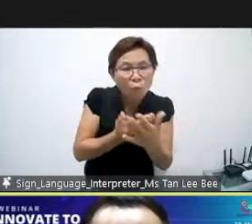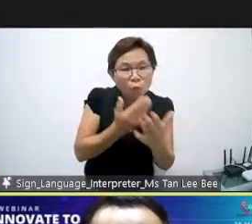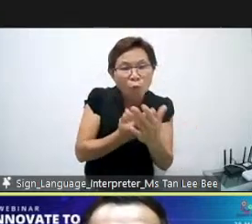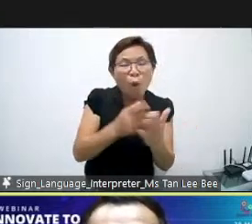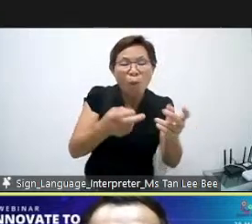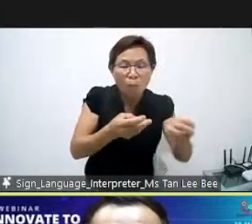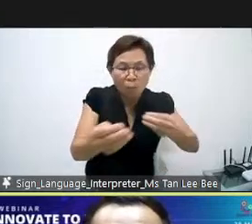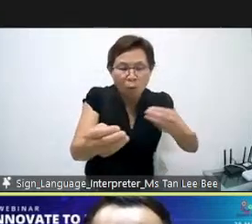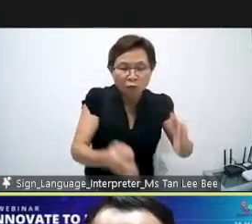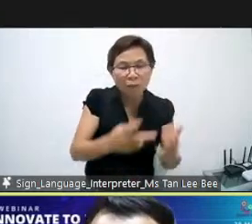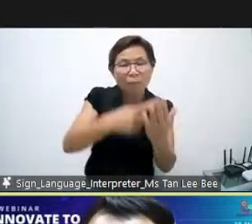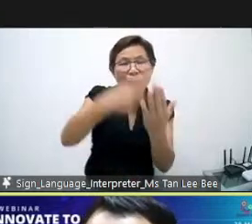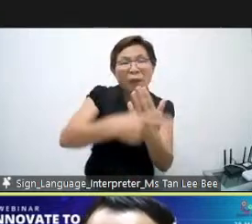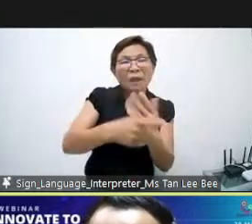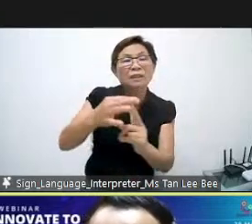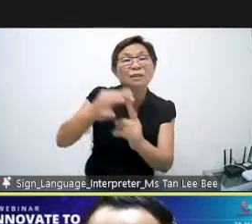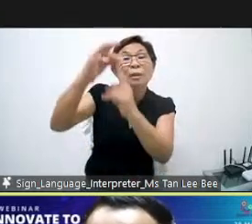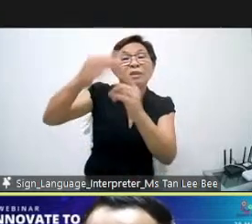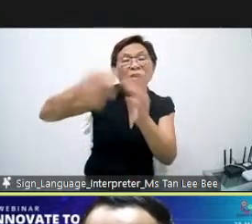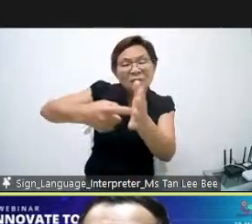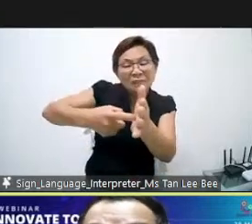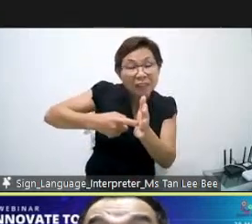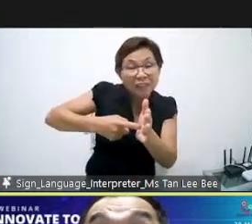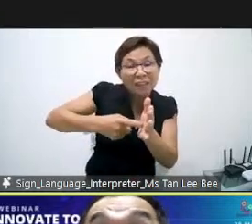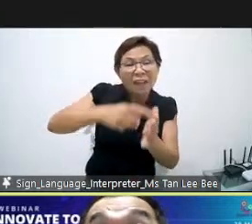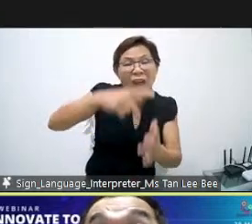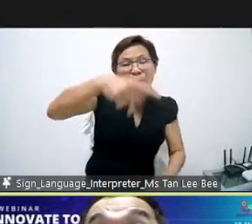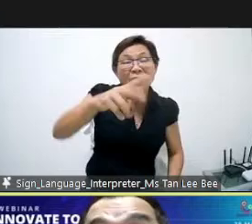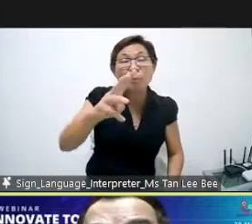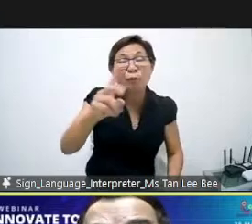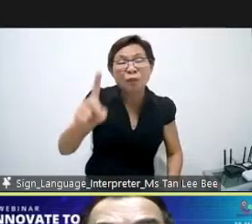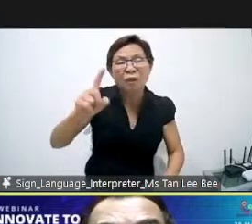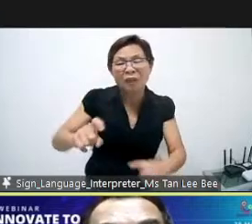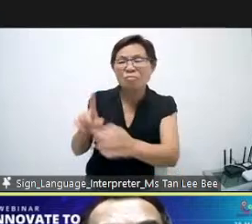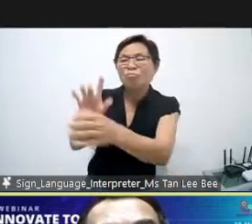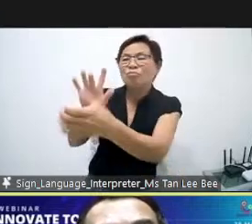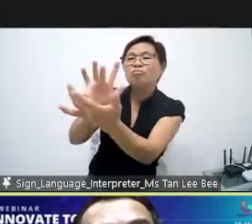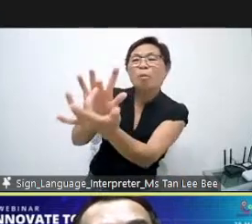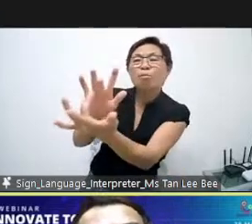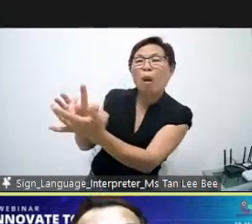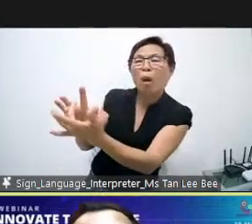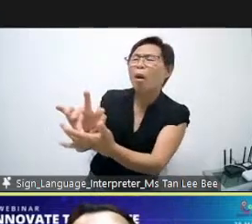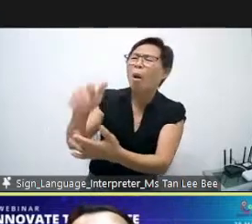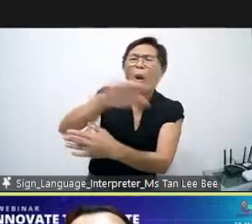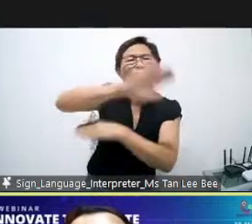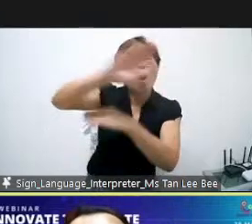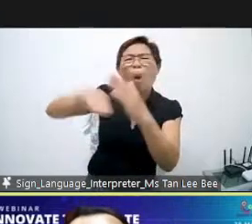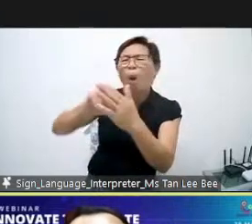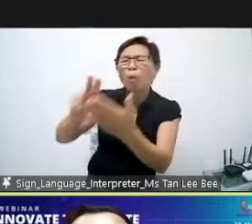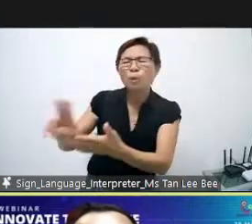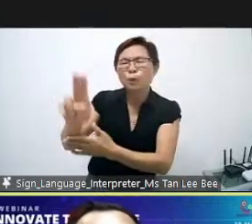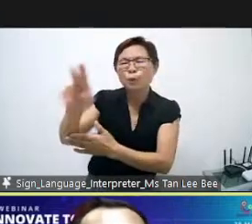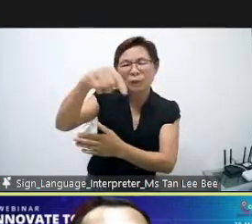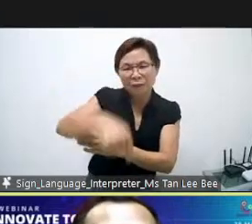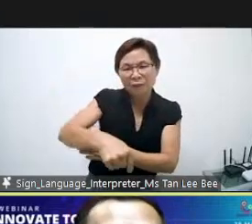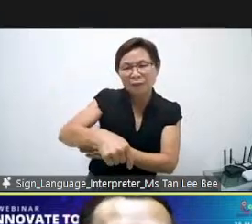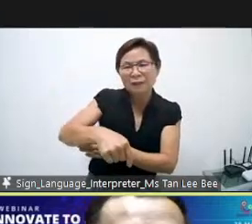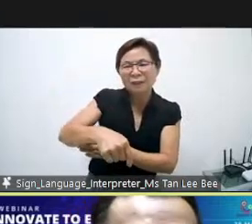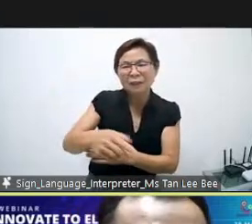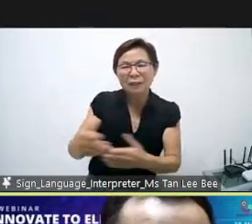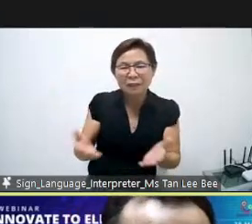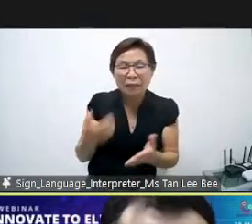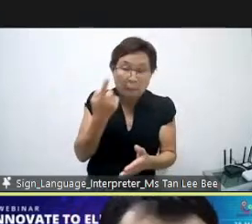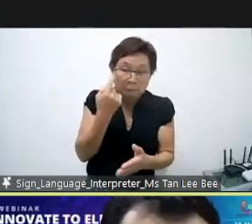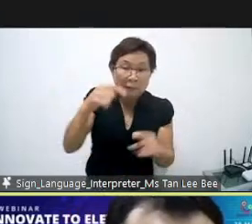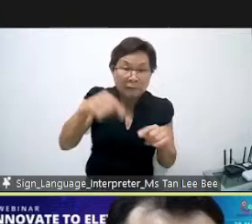management in terms of special needs, they can engage to any university actually. Okay, we also have this one is very